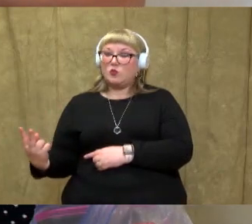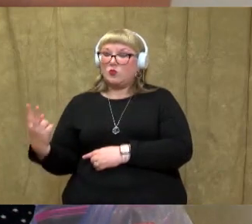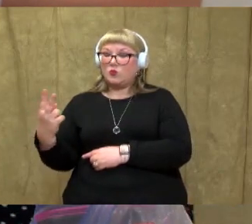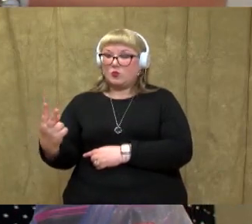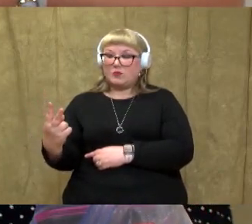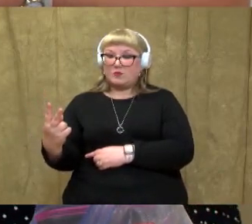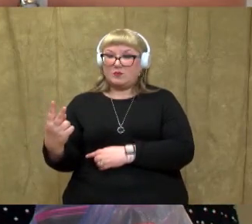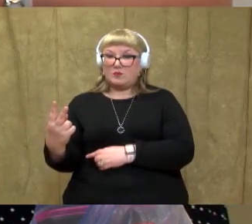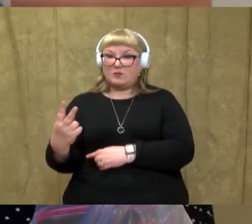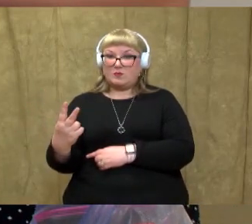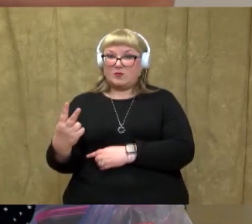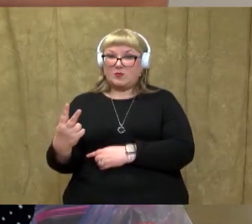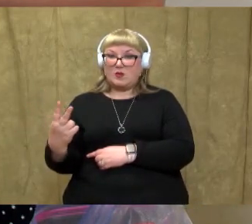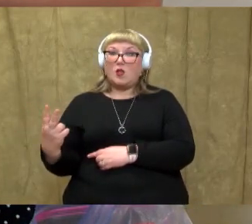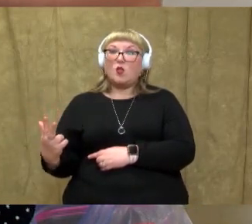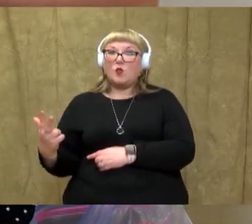2,